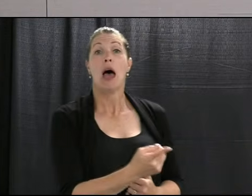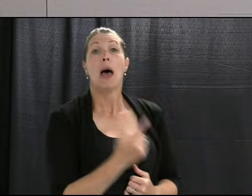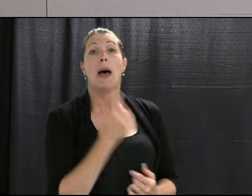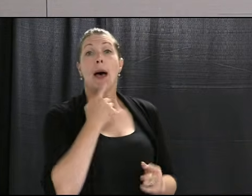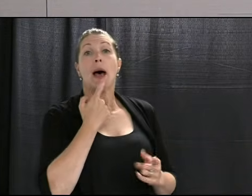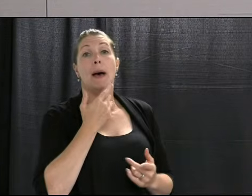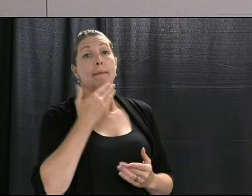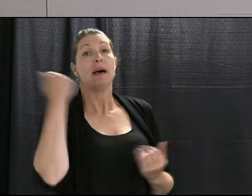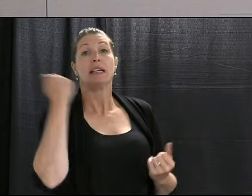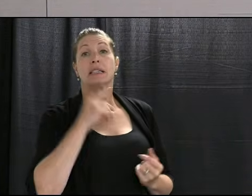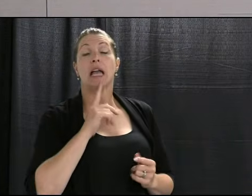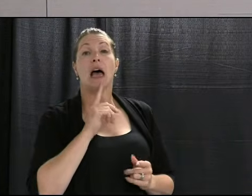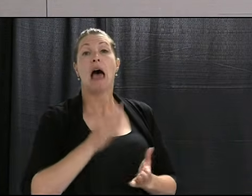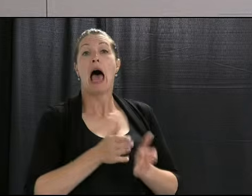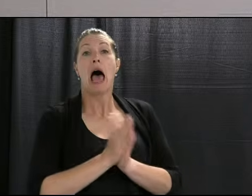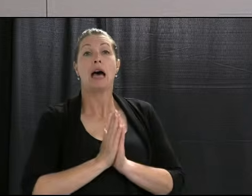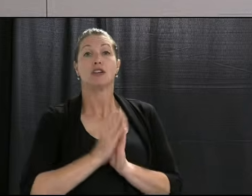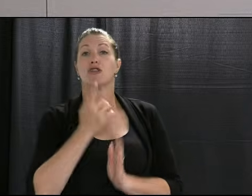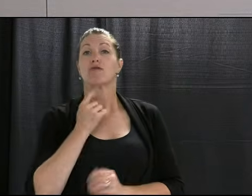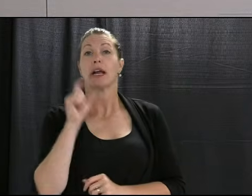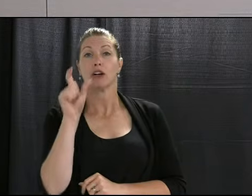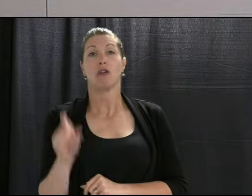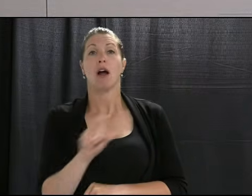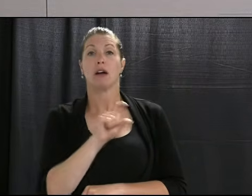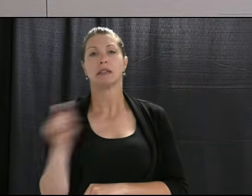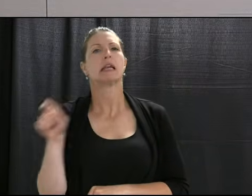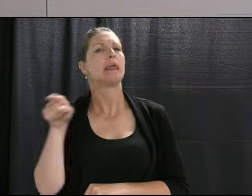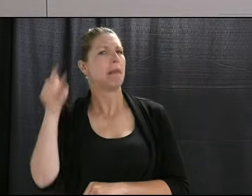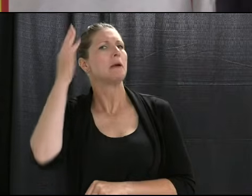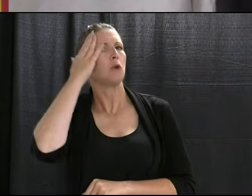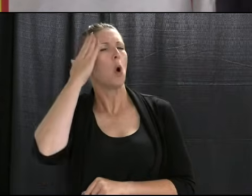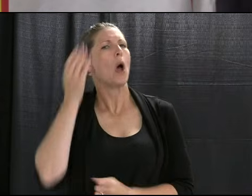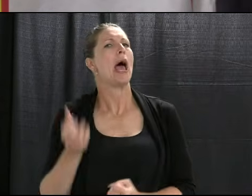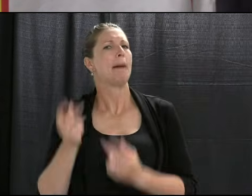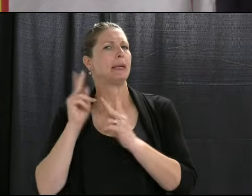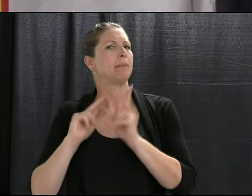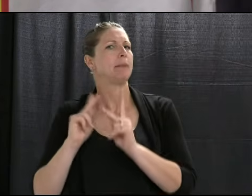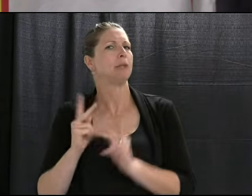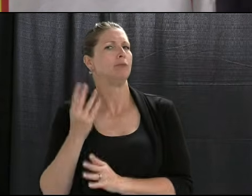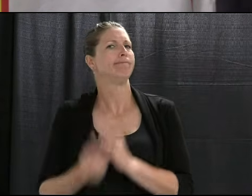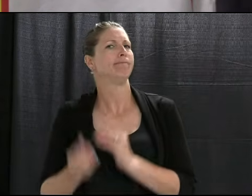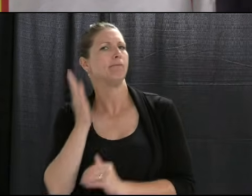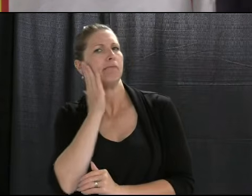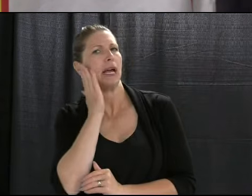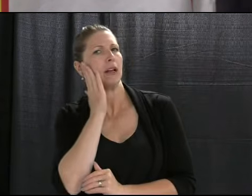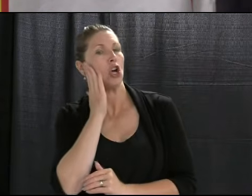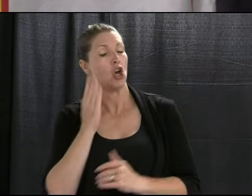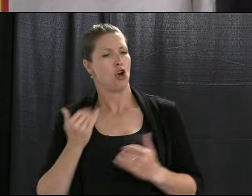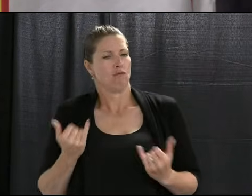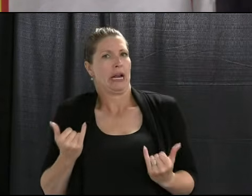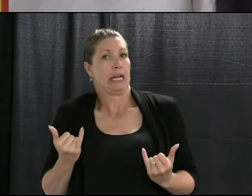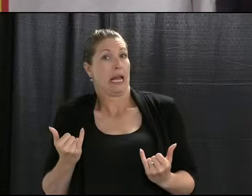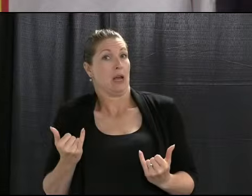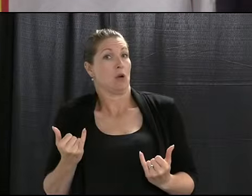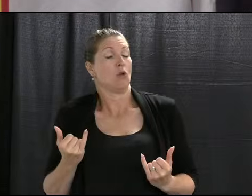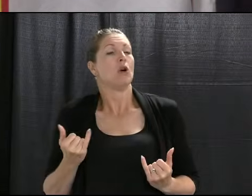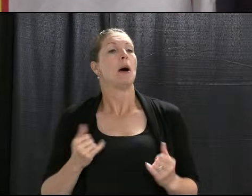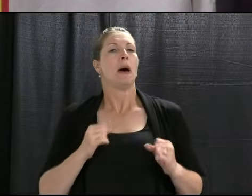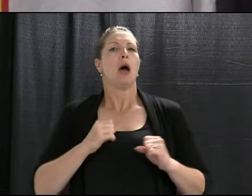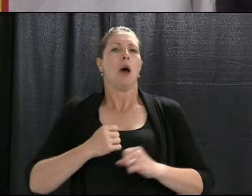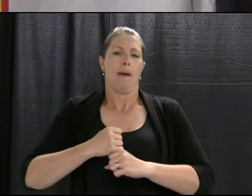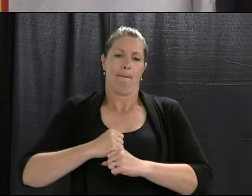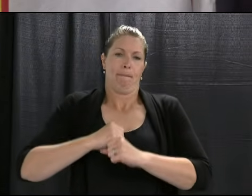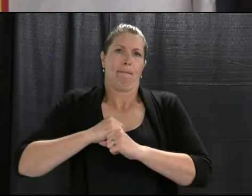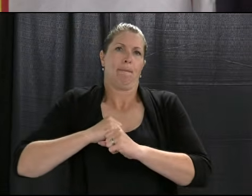to the Red Cross. They're handling the accommodation in terms of numbers. What I'm hearing is simply a preventative measure. We have potentially